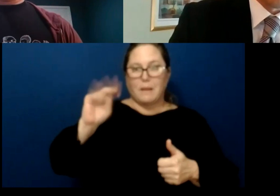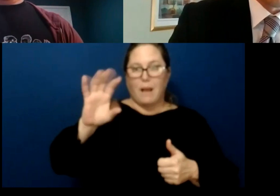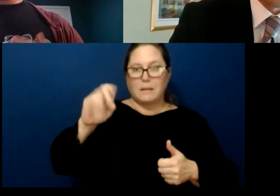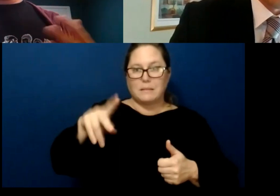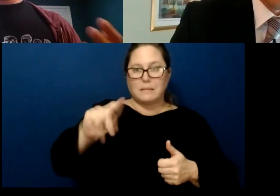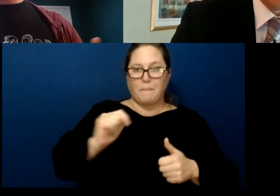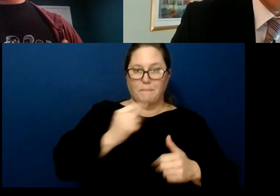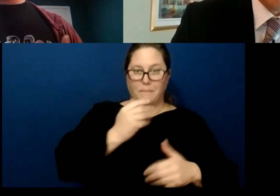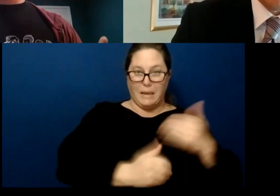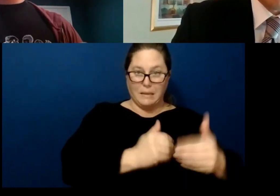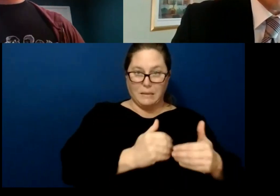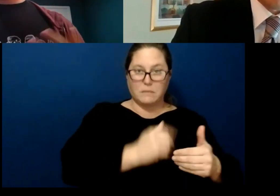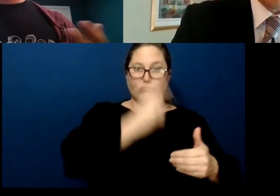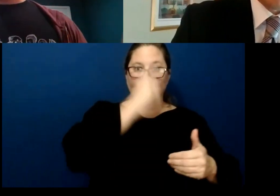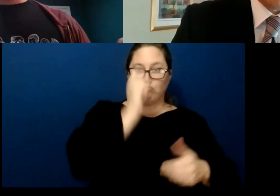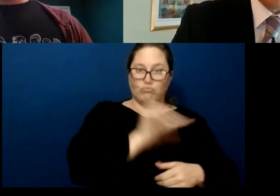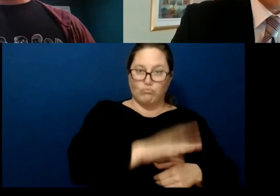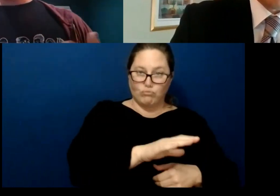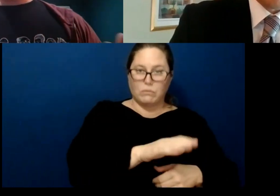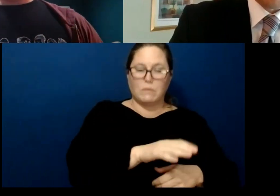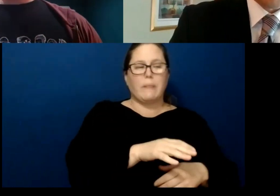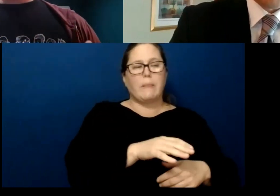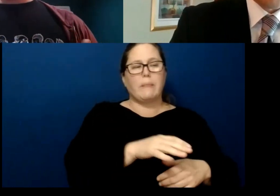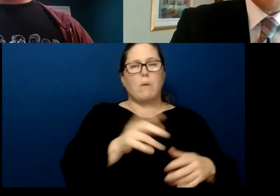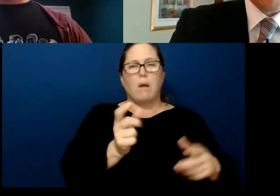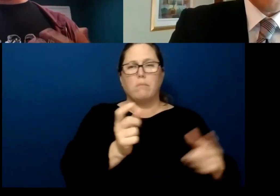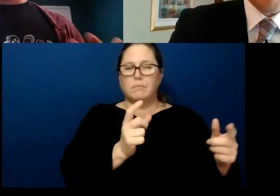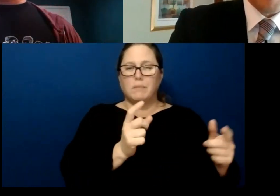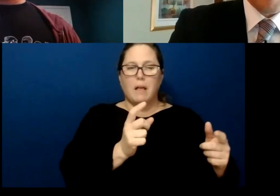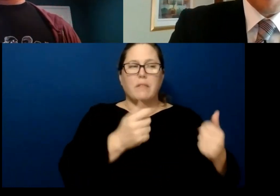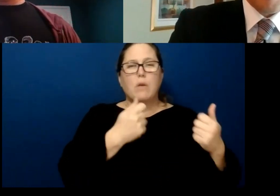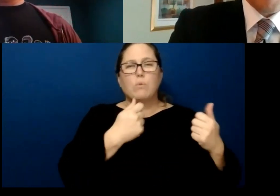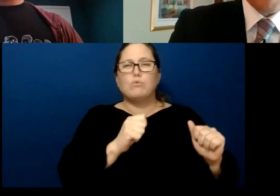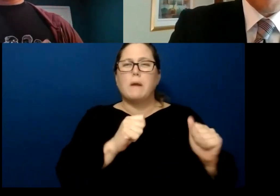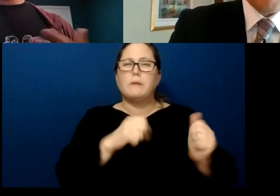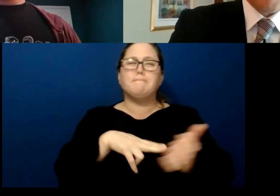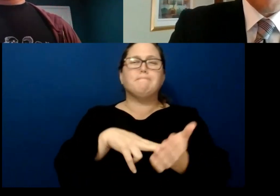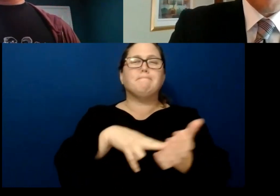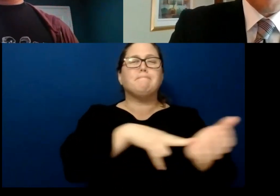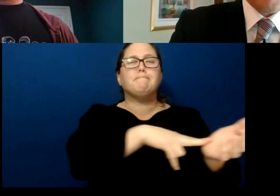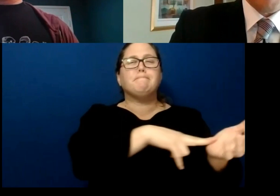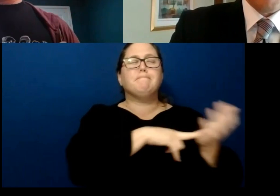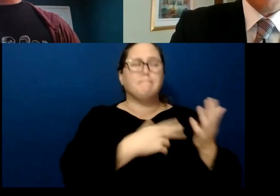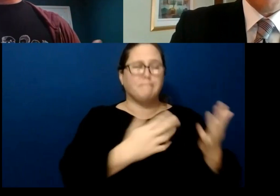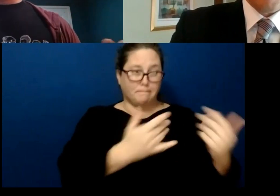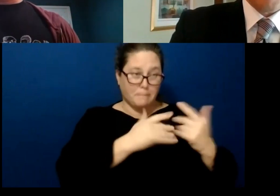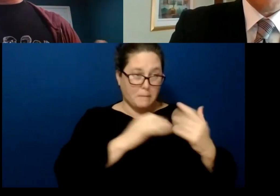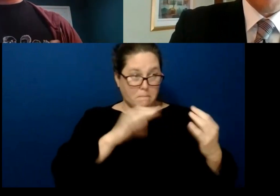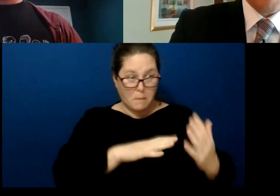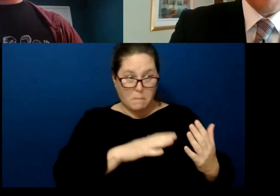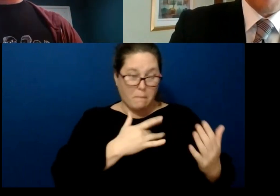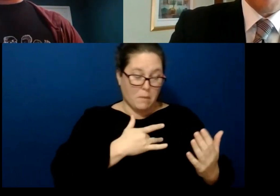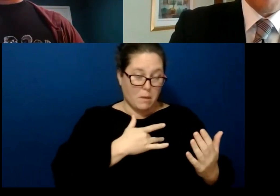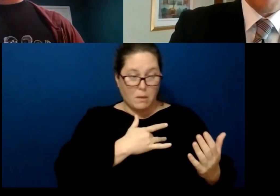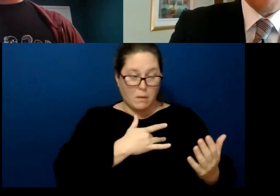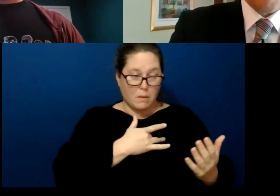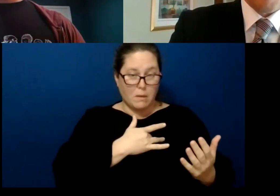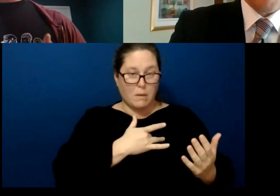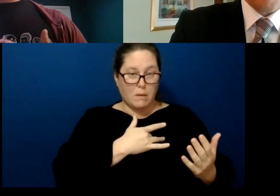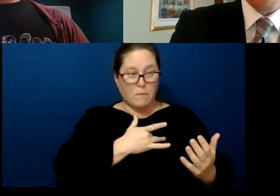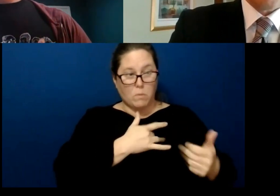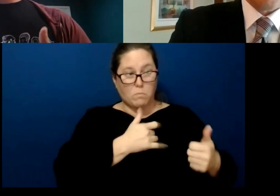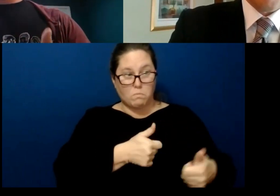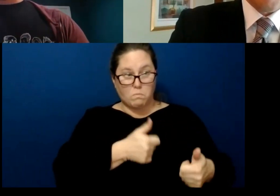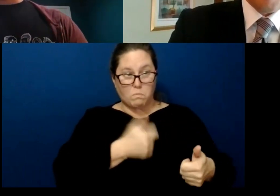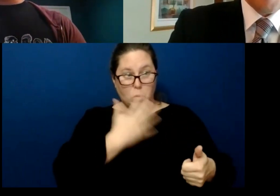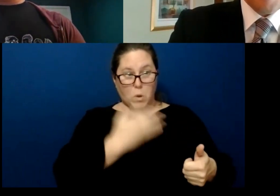make. They'll then shop that around and get feedback and input from other folks. And if people seem to think in Congress that it's a good